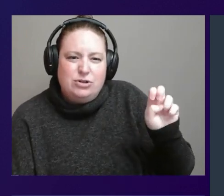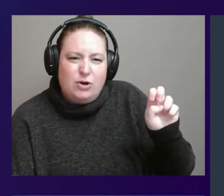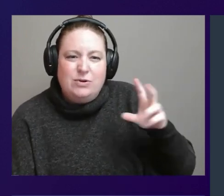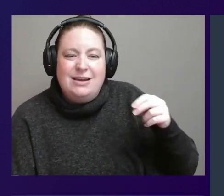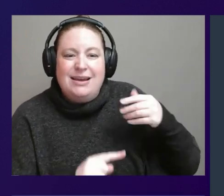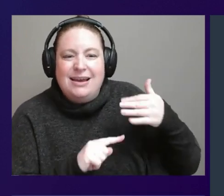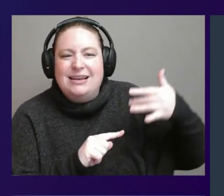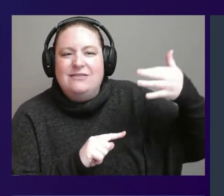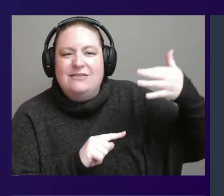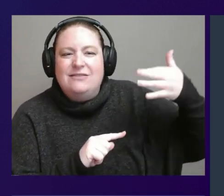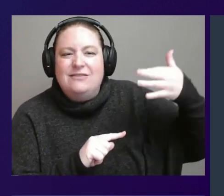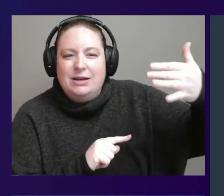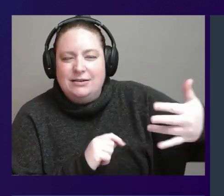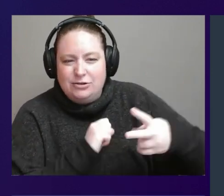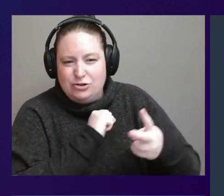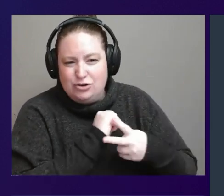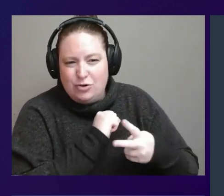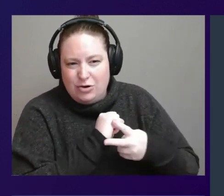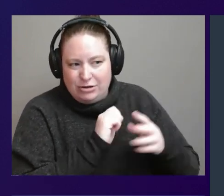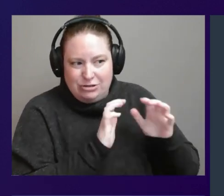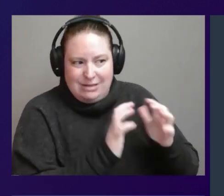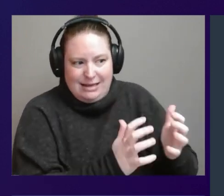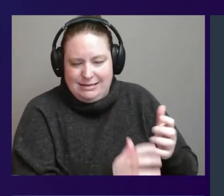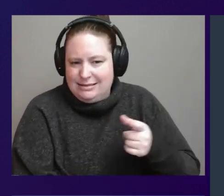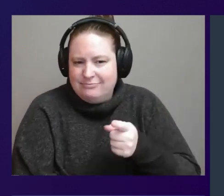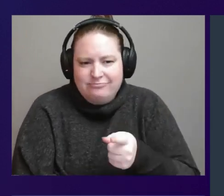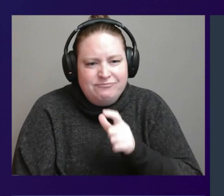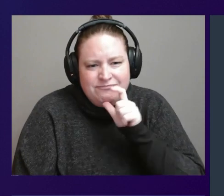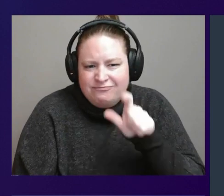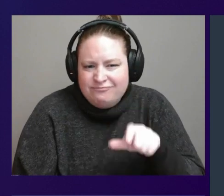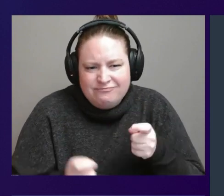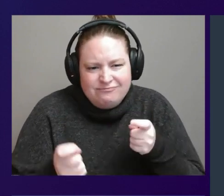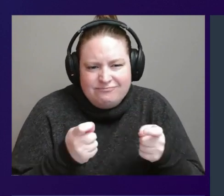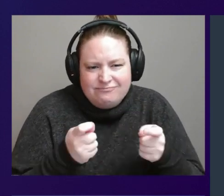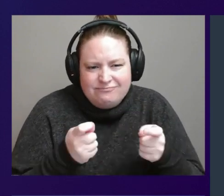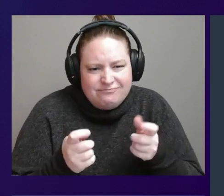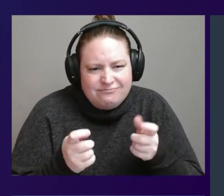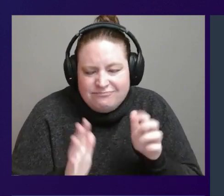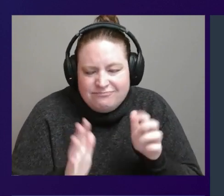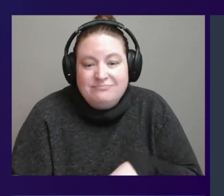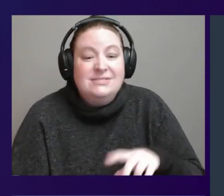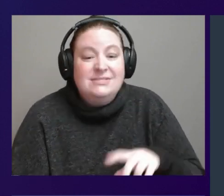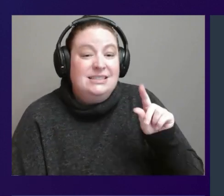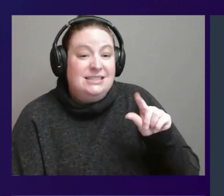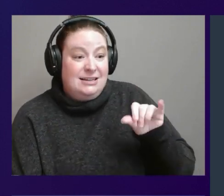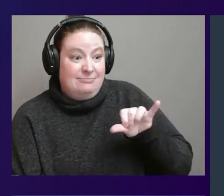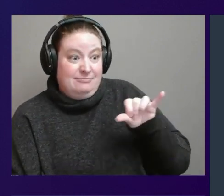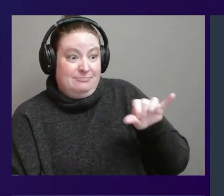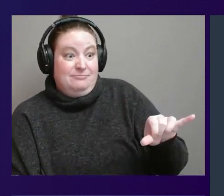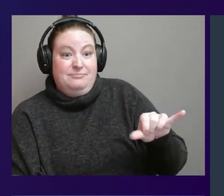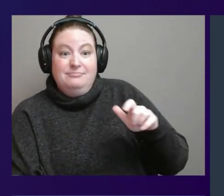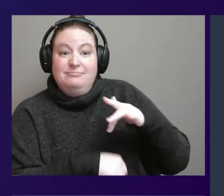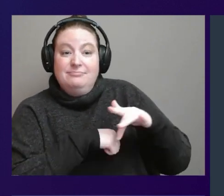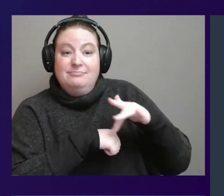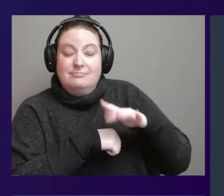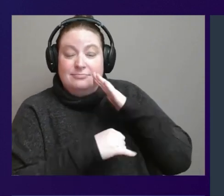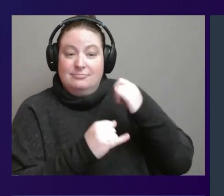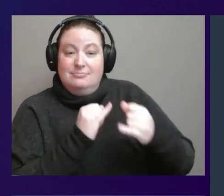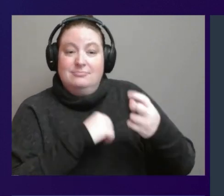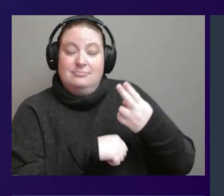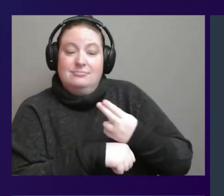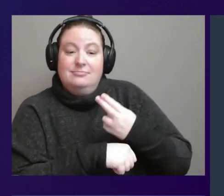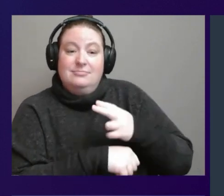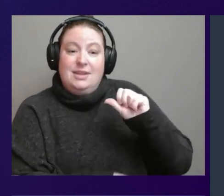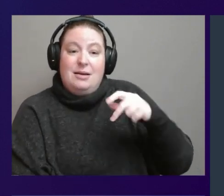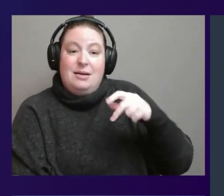storage classes without you having to do anything. The data remains in the file system and is accessible to end user and applications, but it is stored